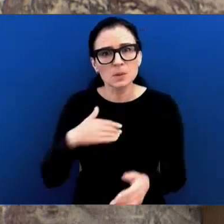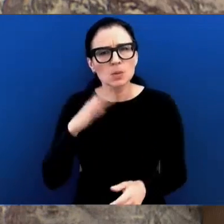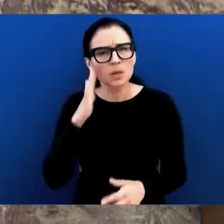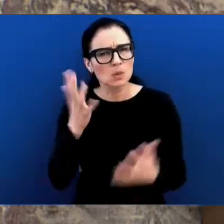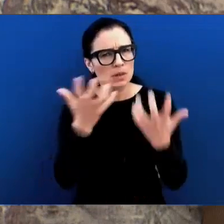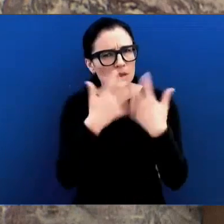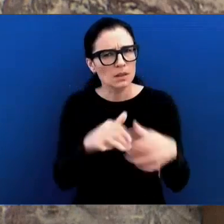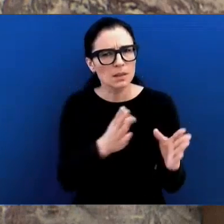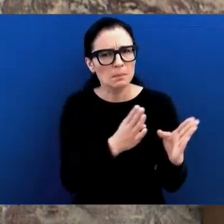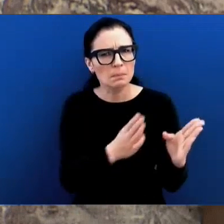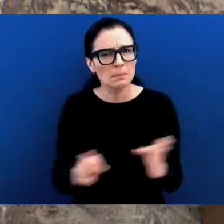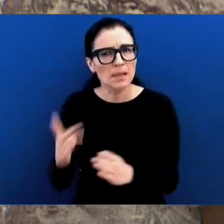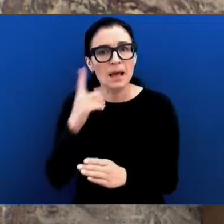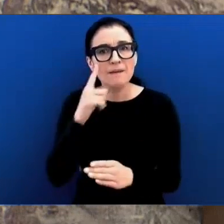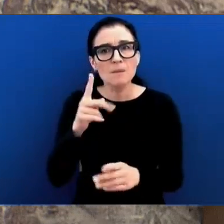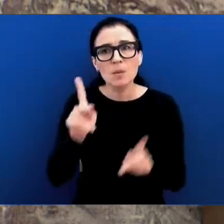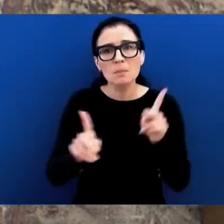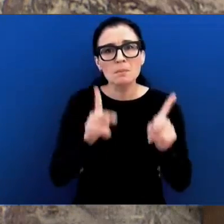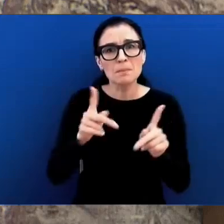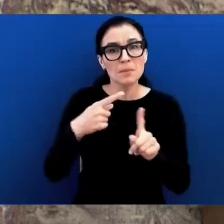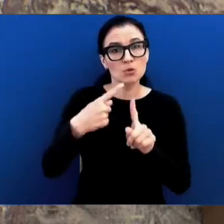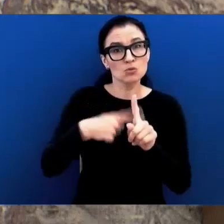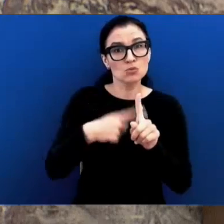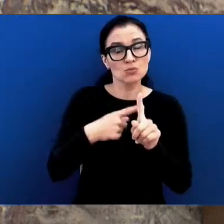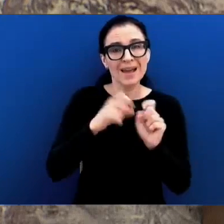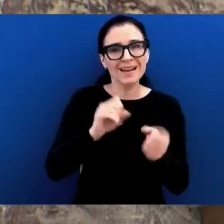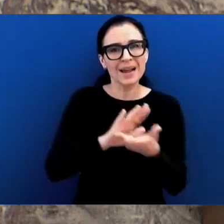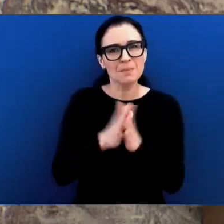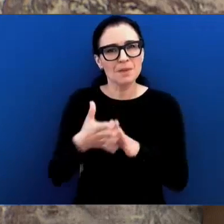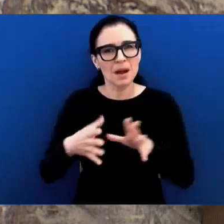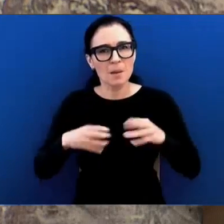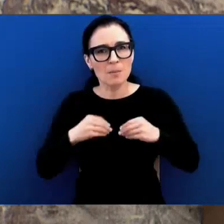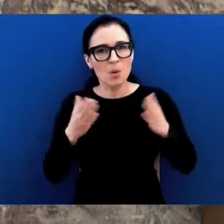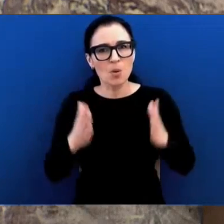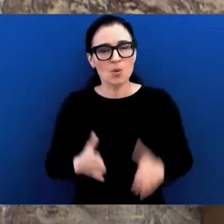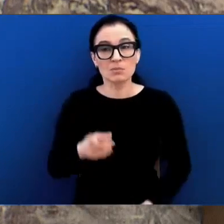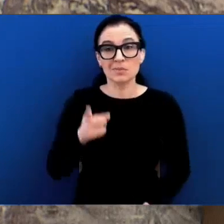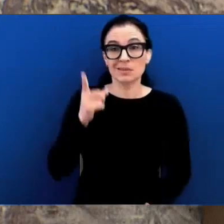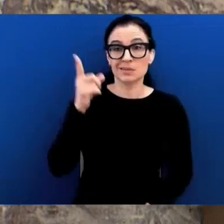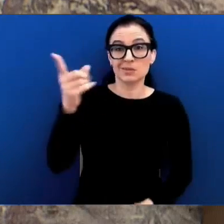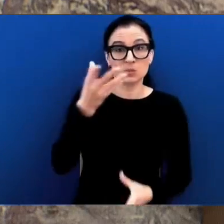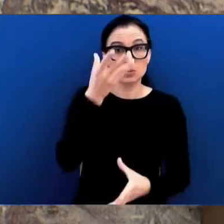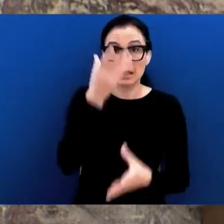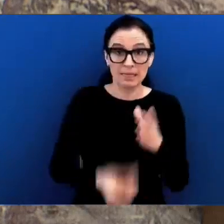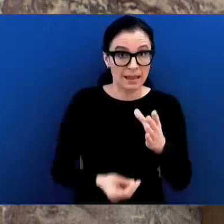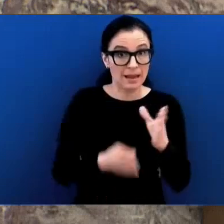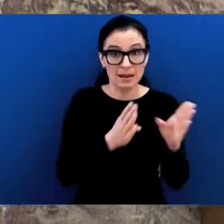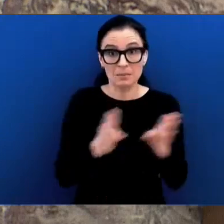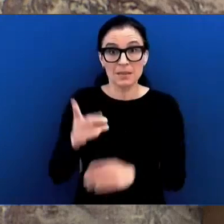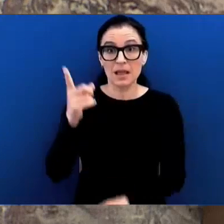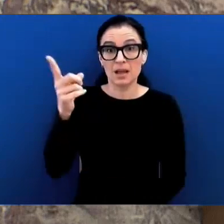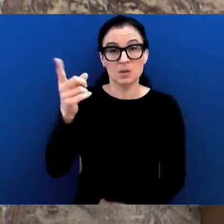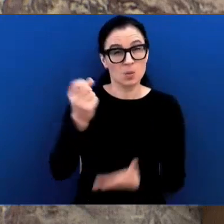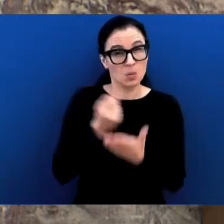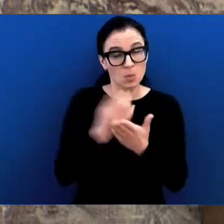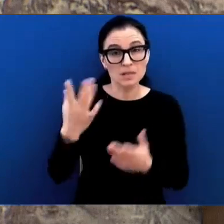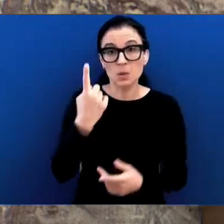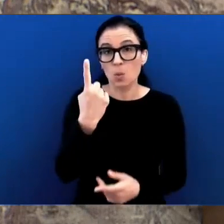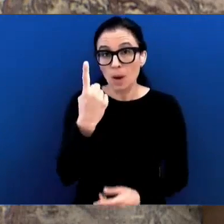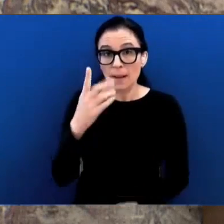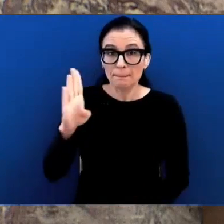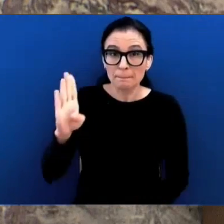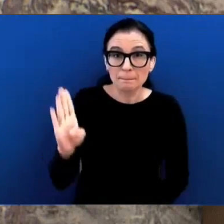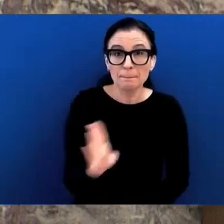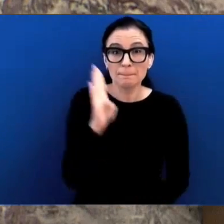NDP's lack of plan involves wasting $1 billion on management consultants while bragging about their housing